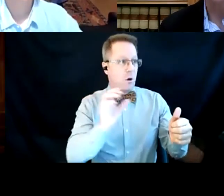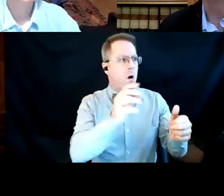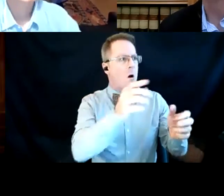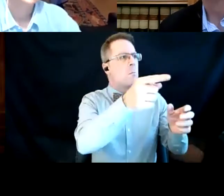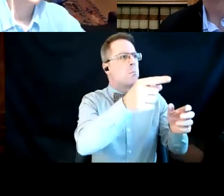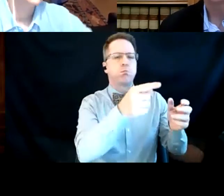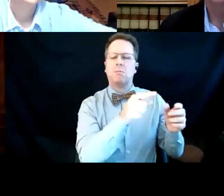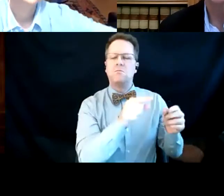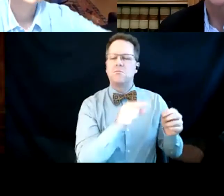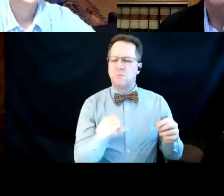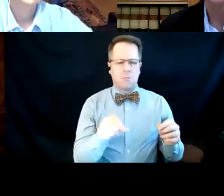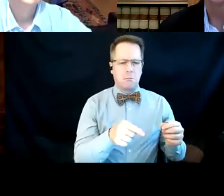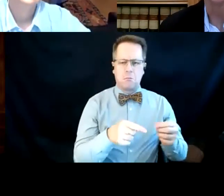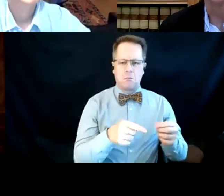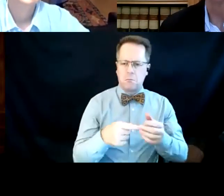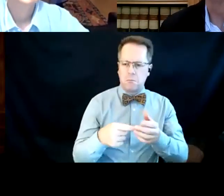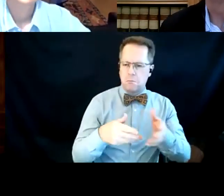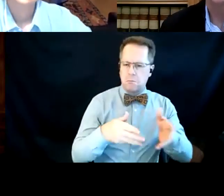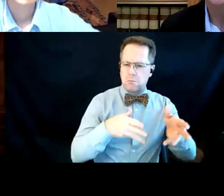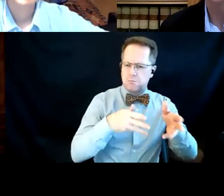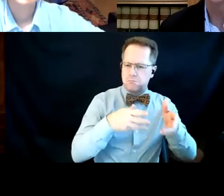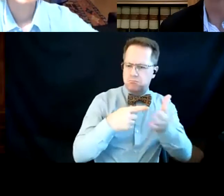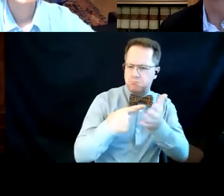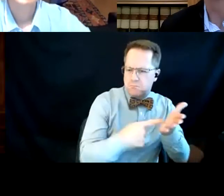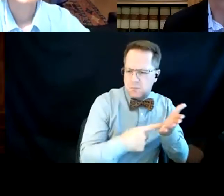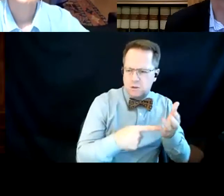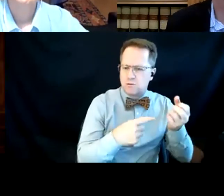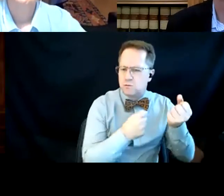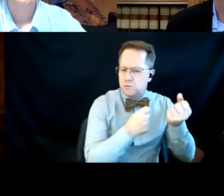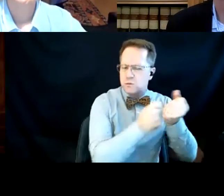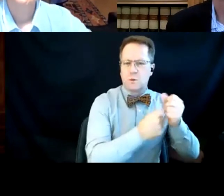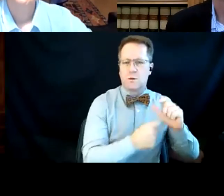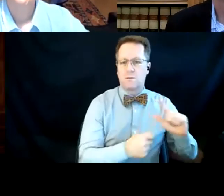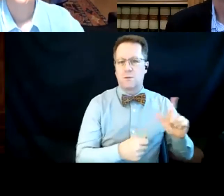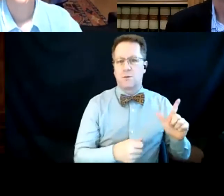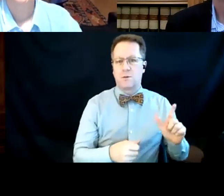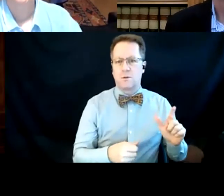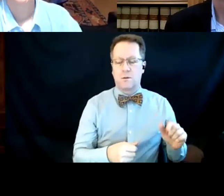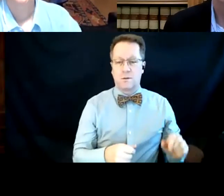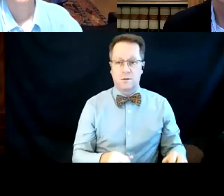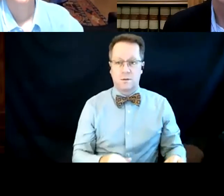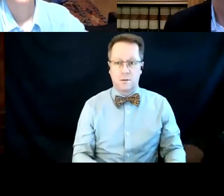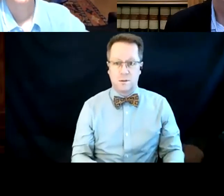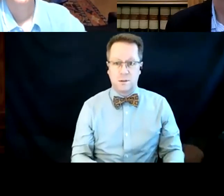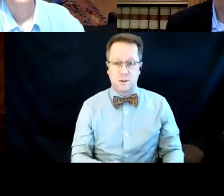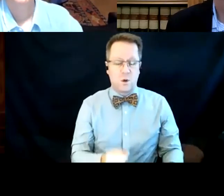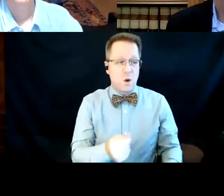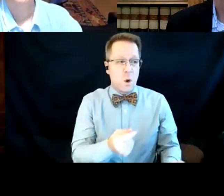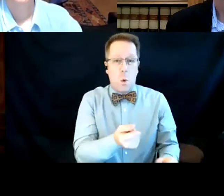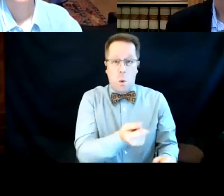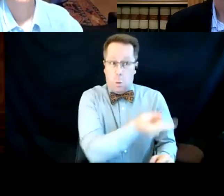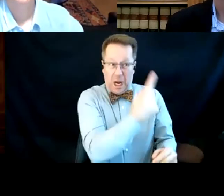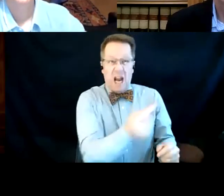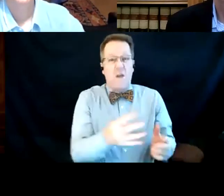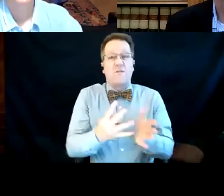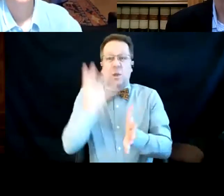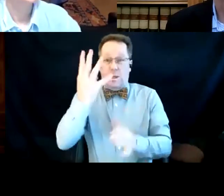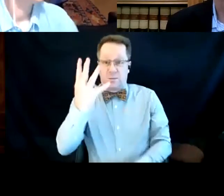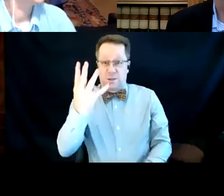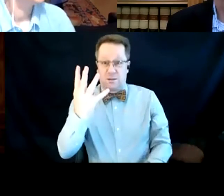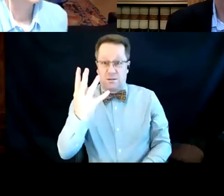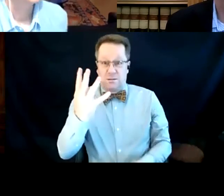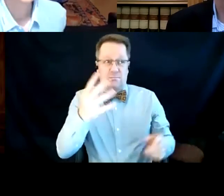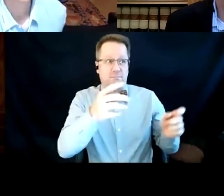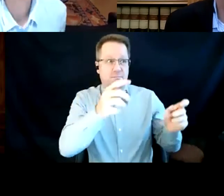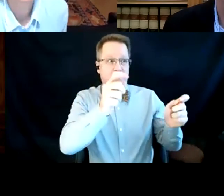8 times. Every justice did it once. 1 justice did it 4 times. The one who did it 4 times, you're probably